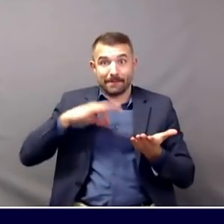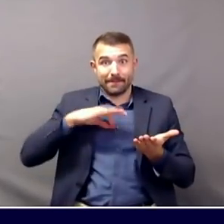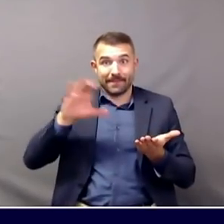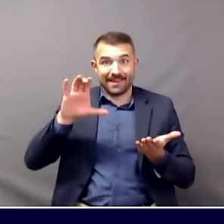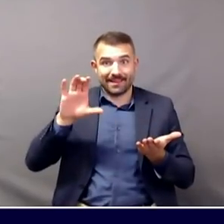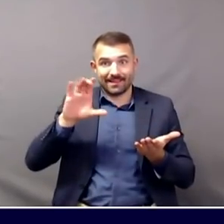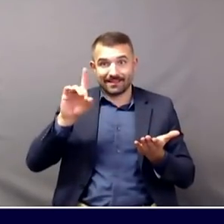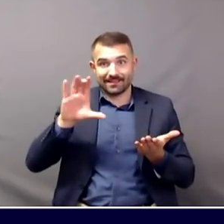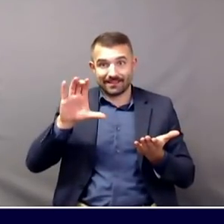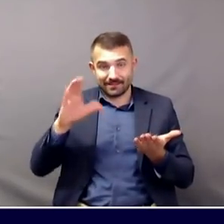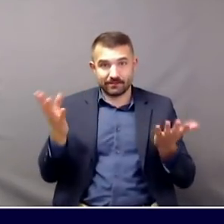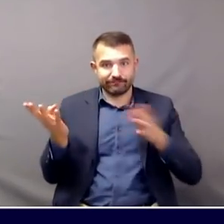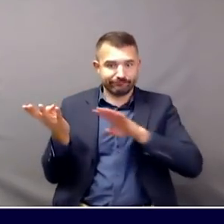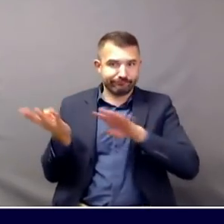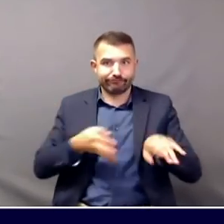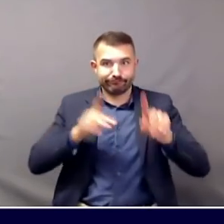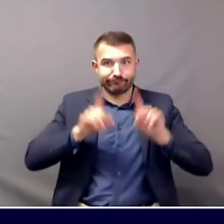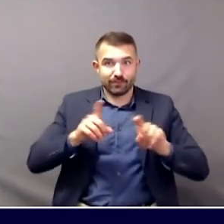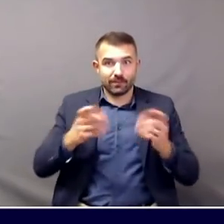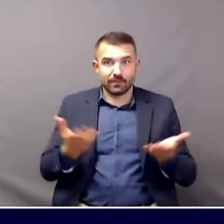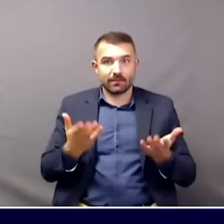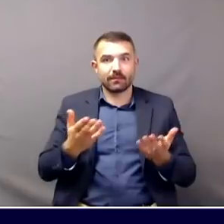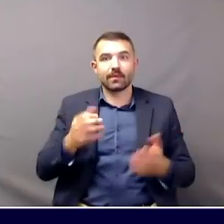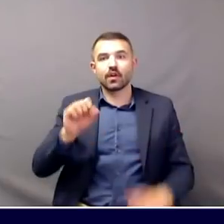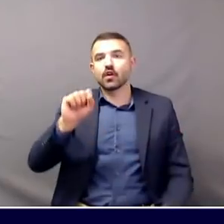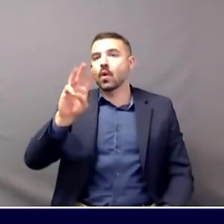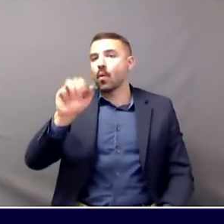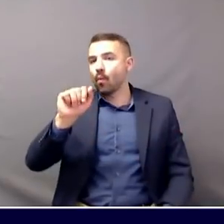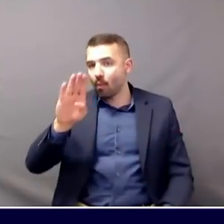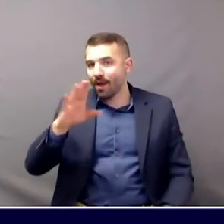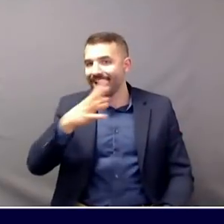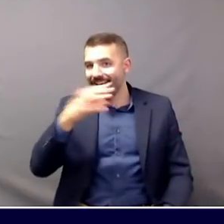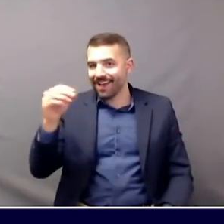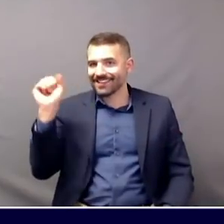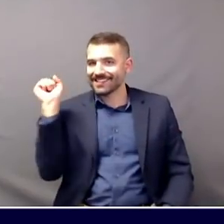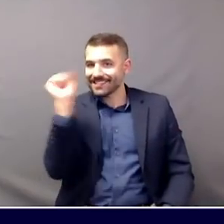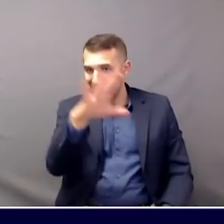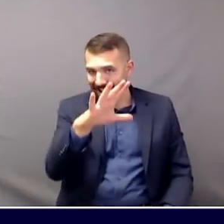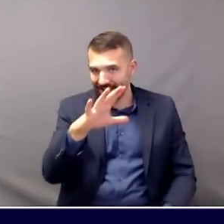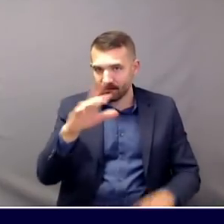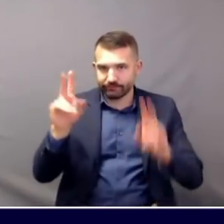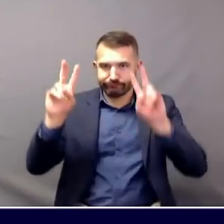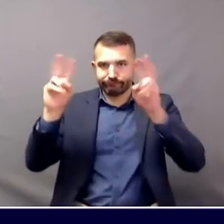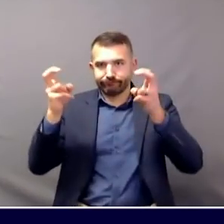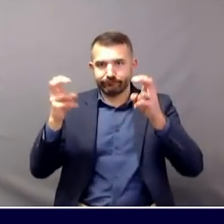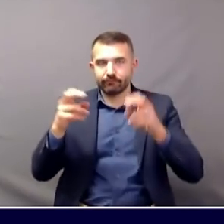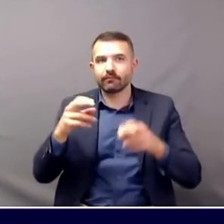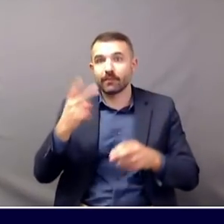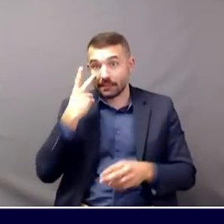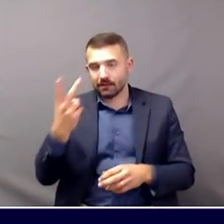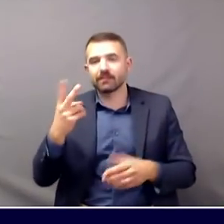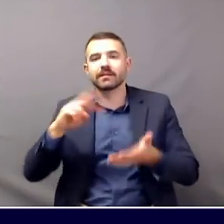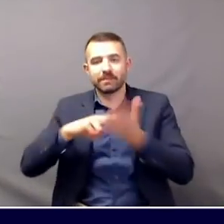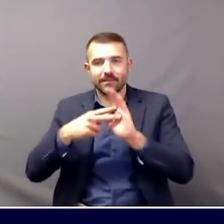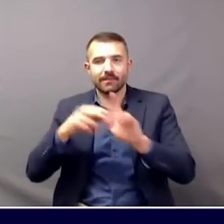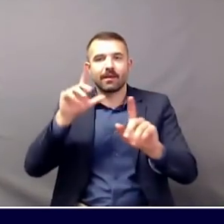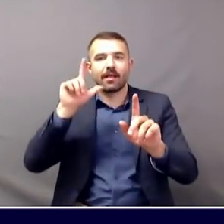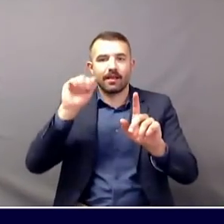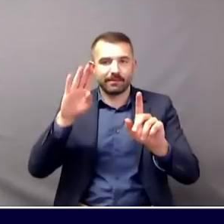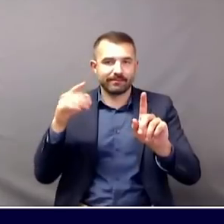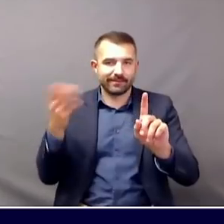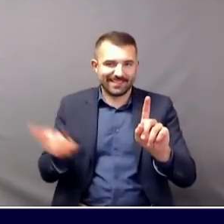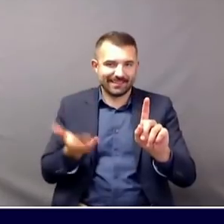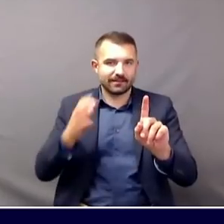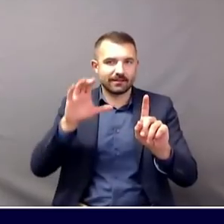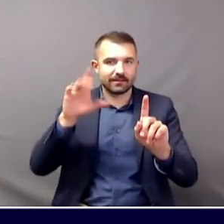swab and send site, you would be getting a test run at our gold standard laboratory in Augusta. That is not to